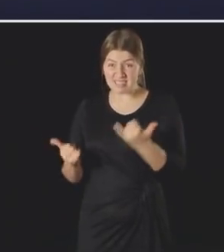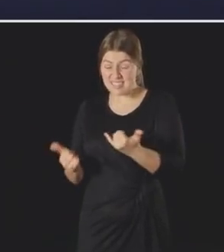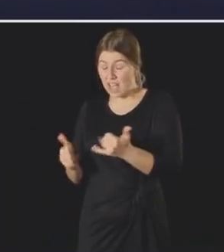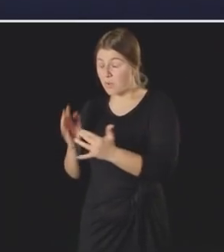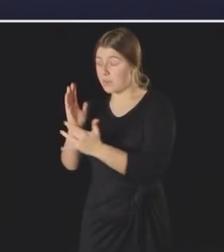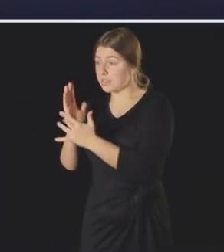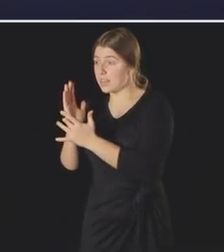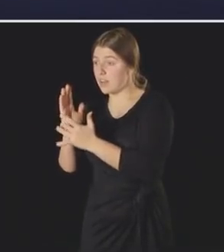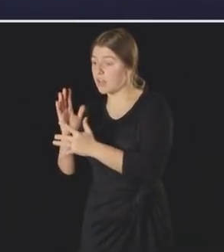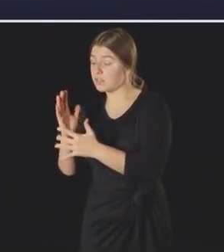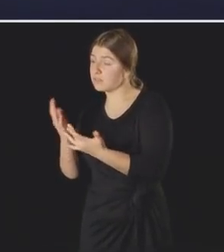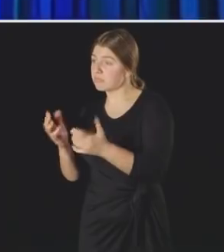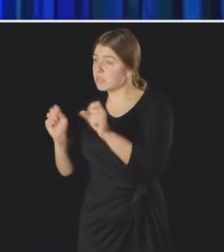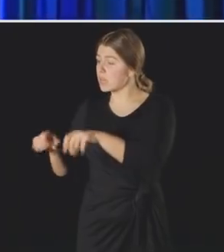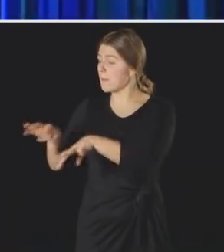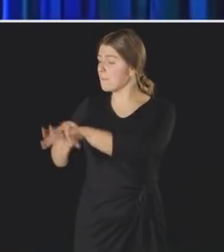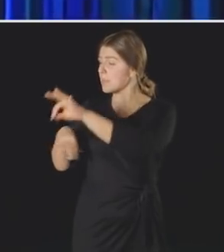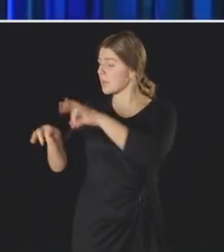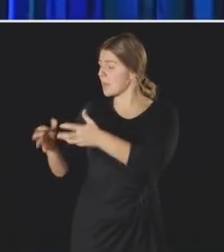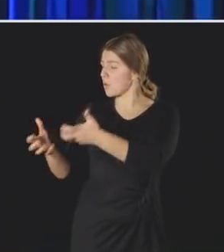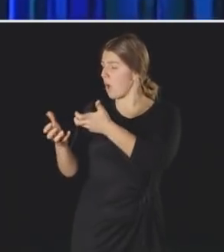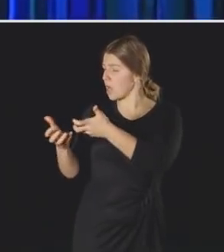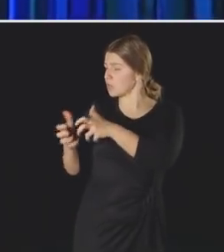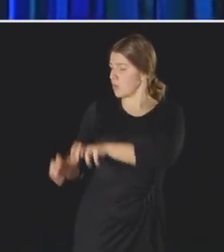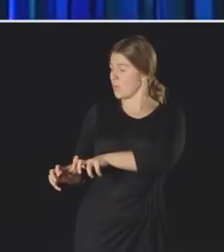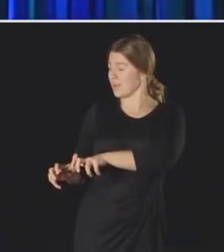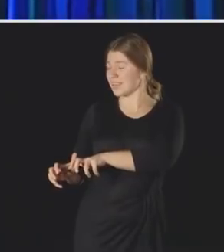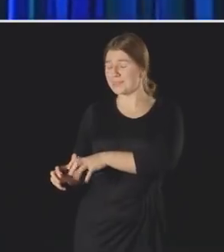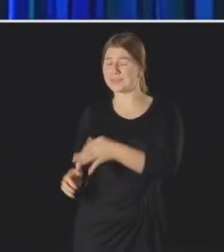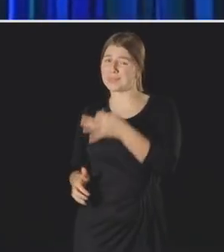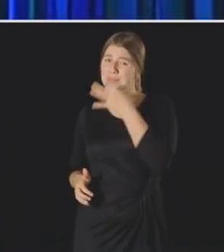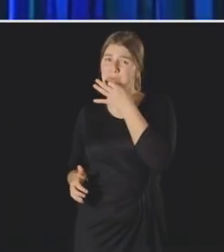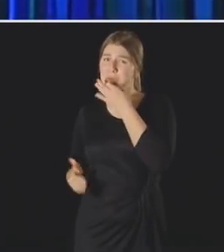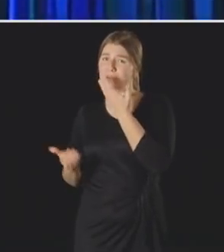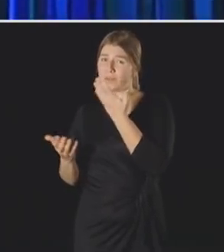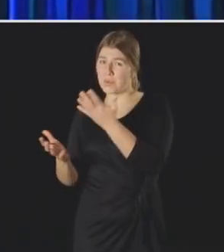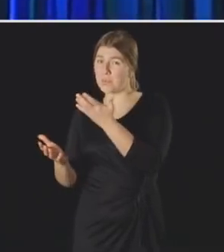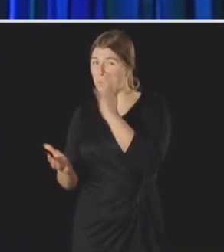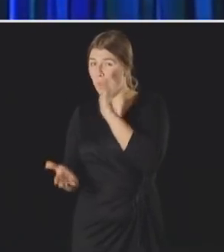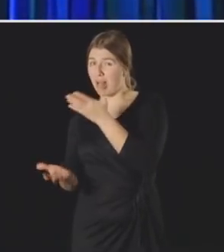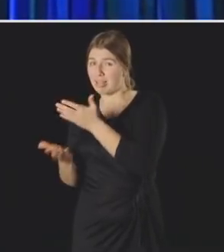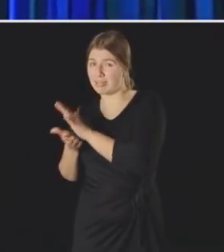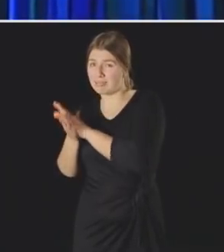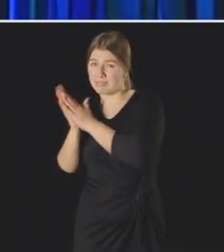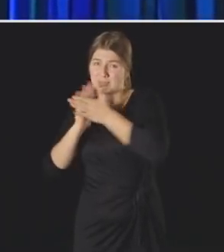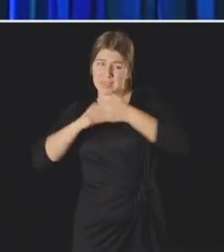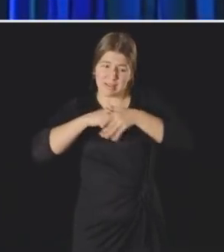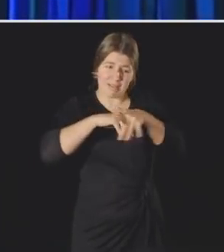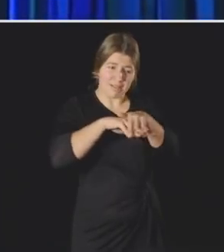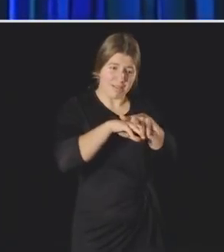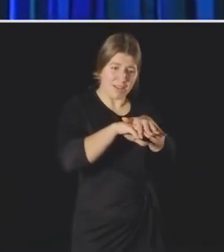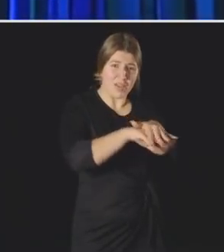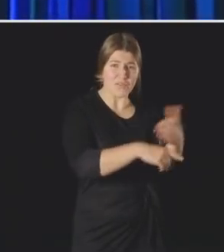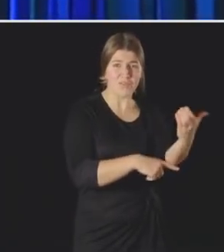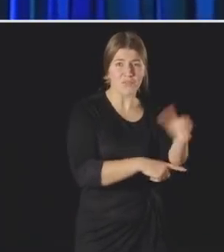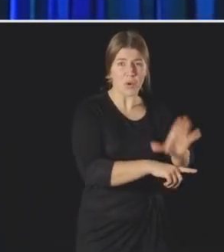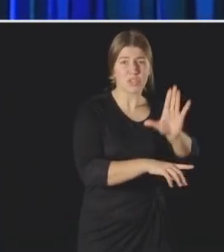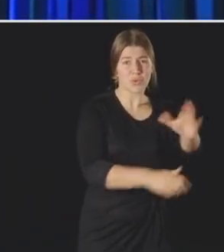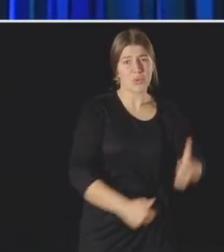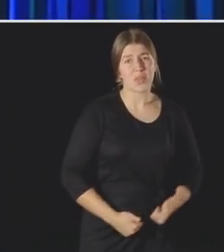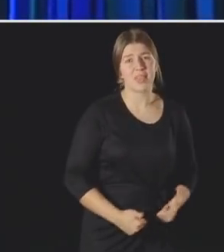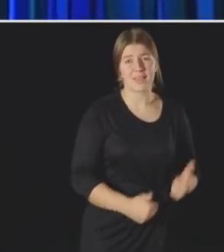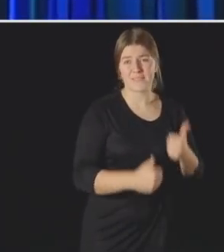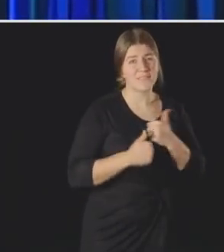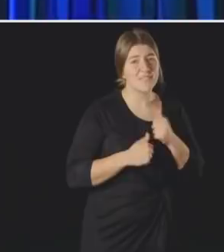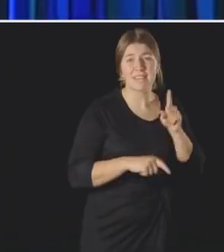technology is transitioning from being what was an optional luxury feature to being baseline, default, in every